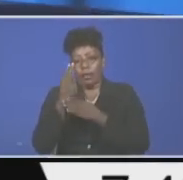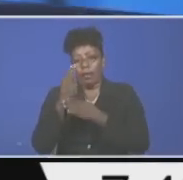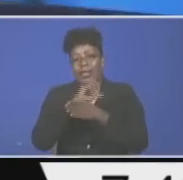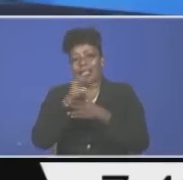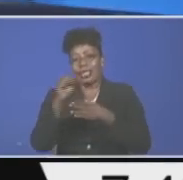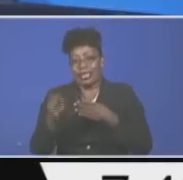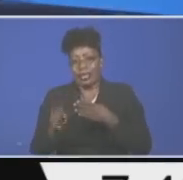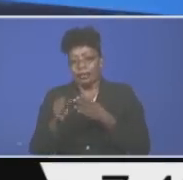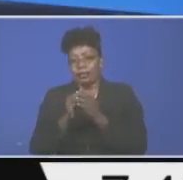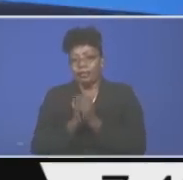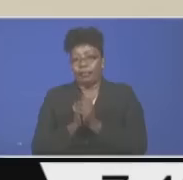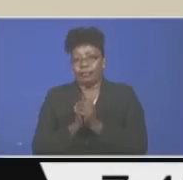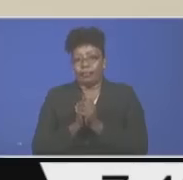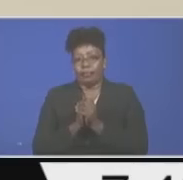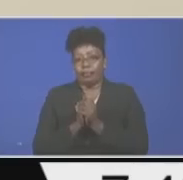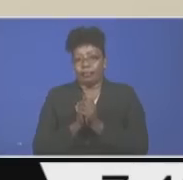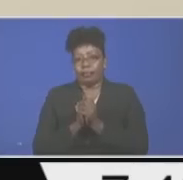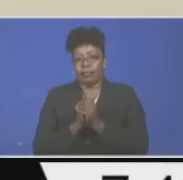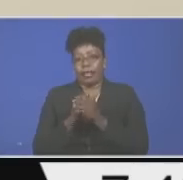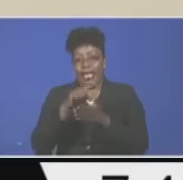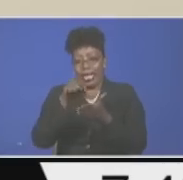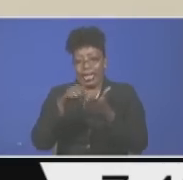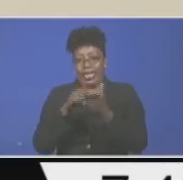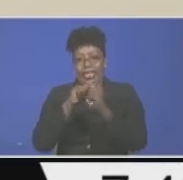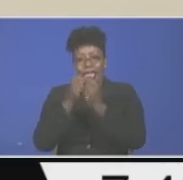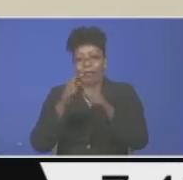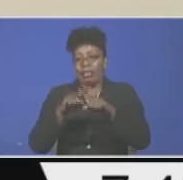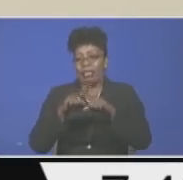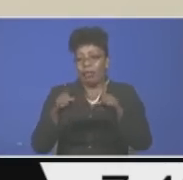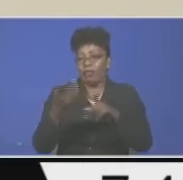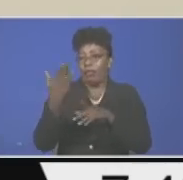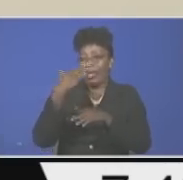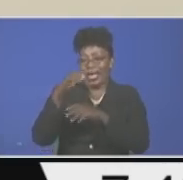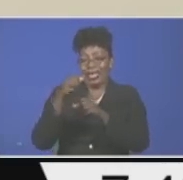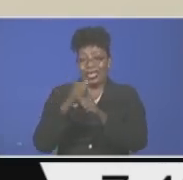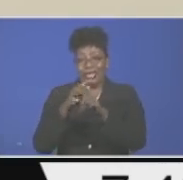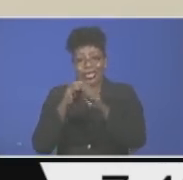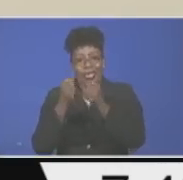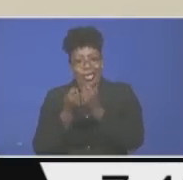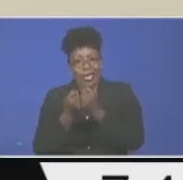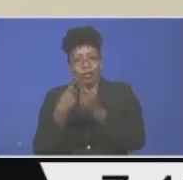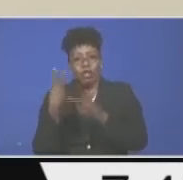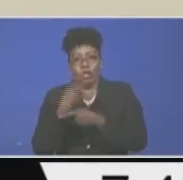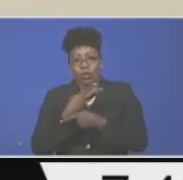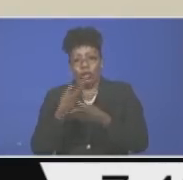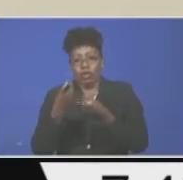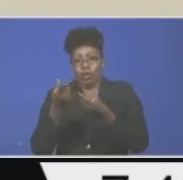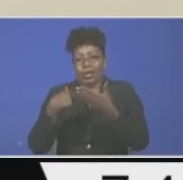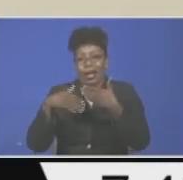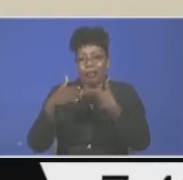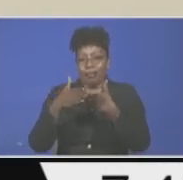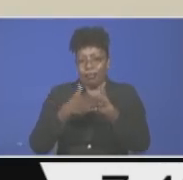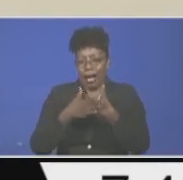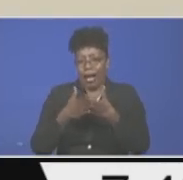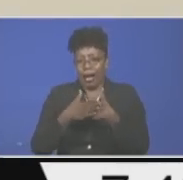season. This team is different from last year's team. Even though we do come back with a